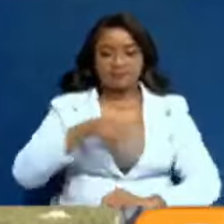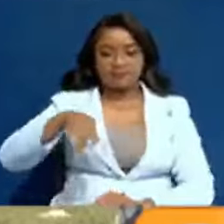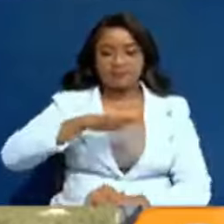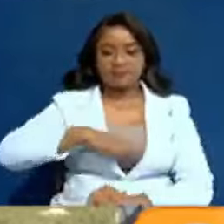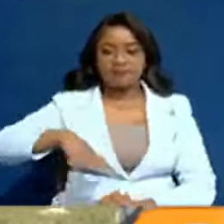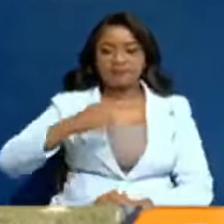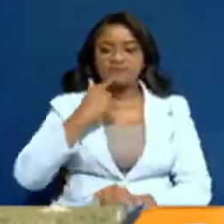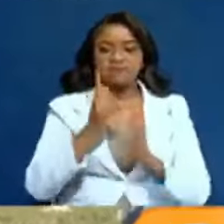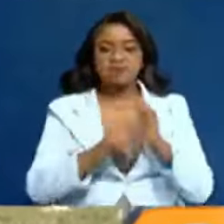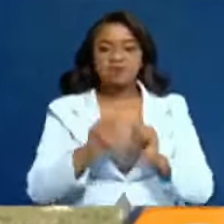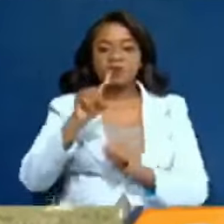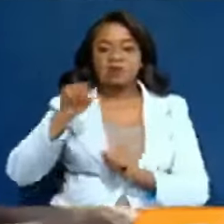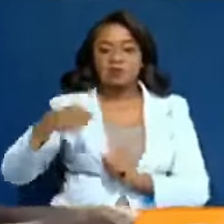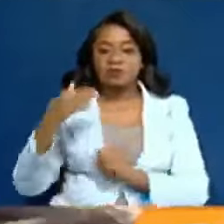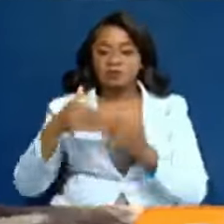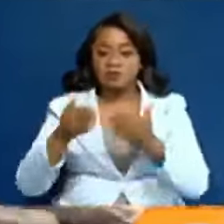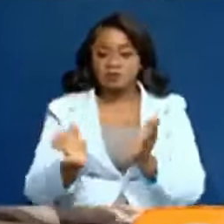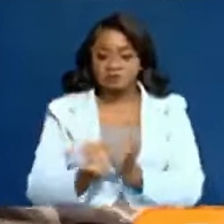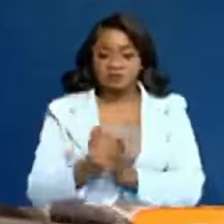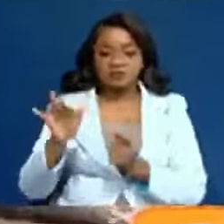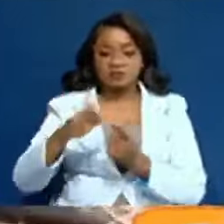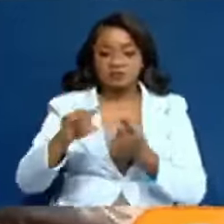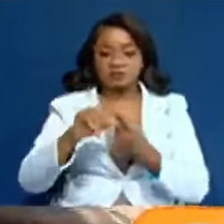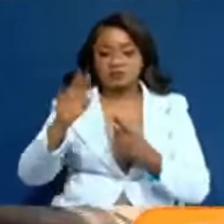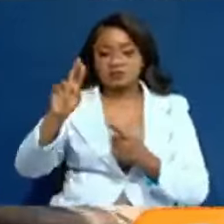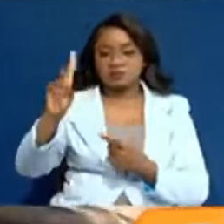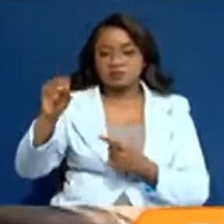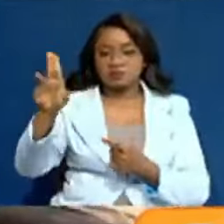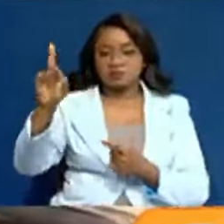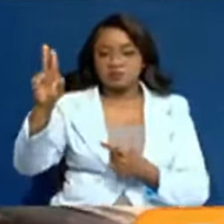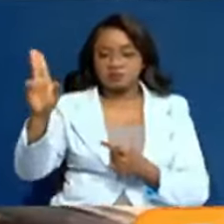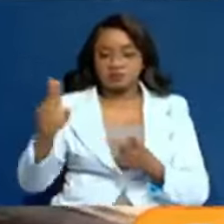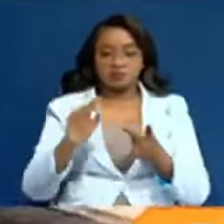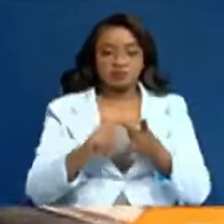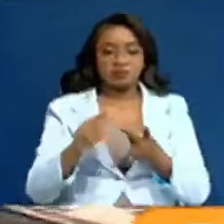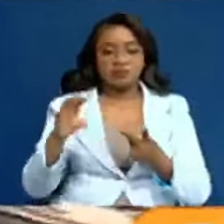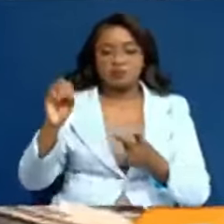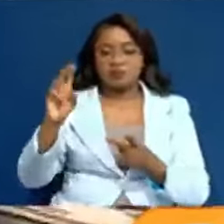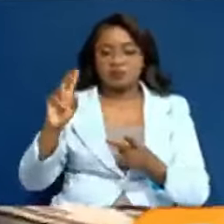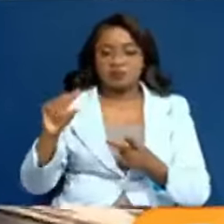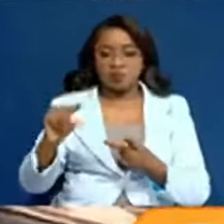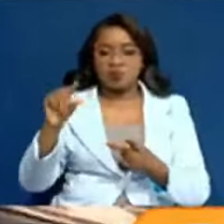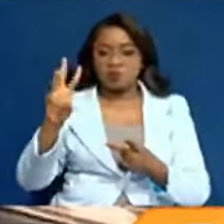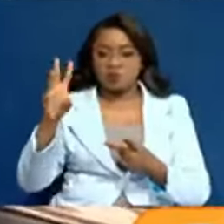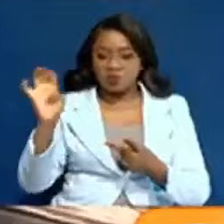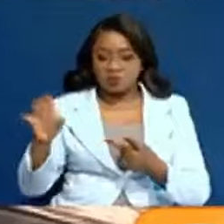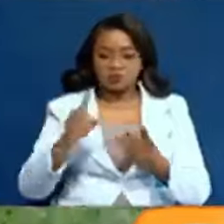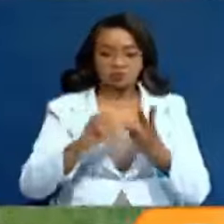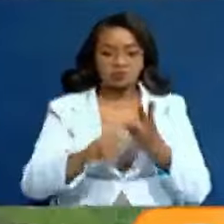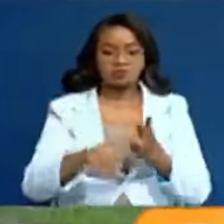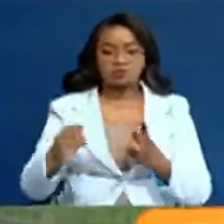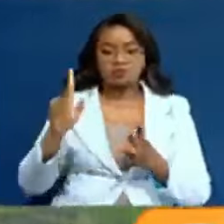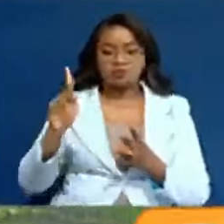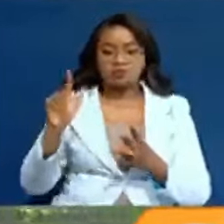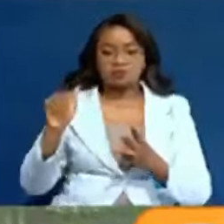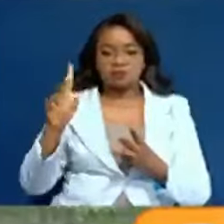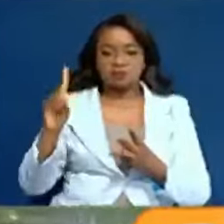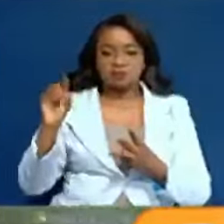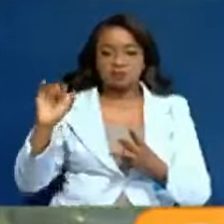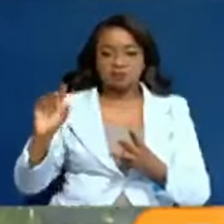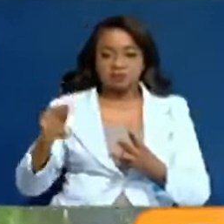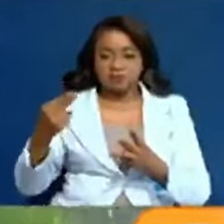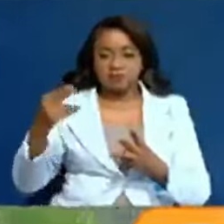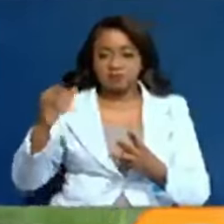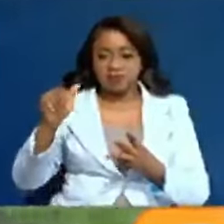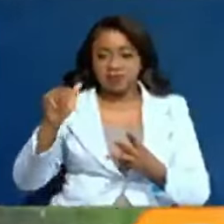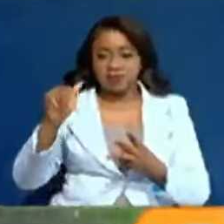1,000 families from Nduru, Kadhiambo and Ugwe villages are still displaced, as water lodged by the backflow from